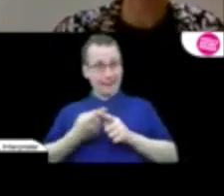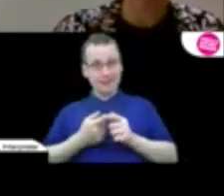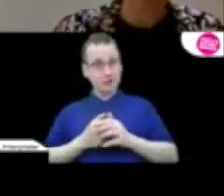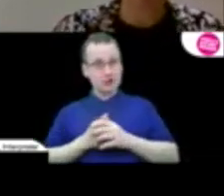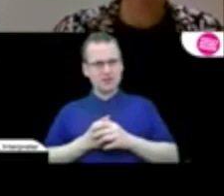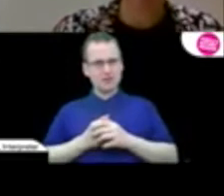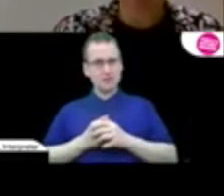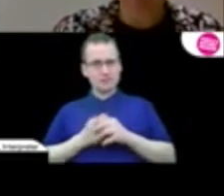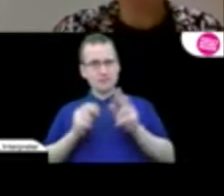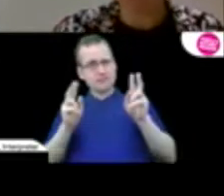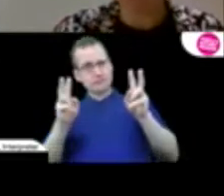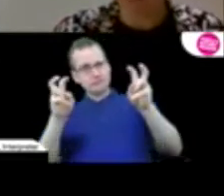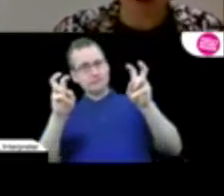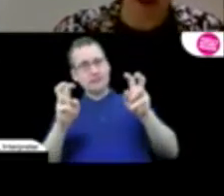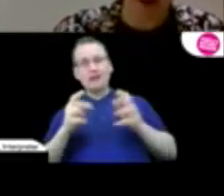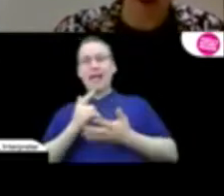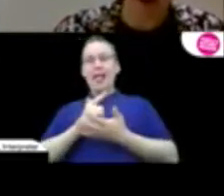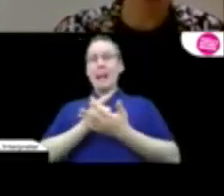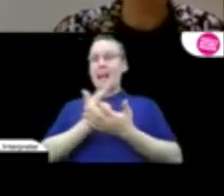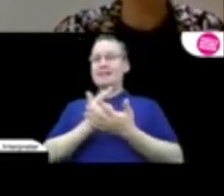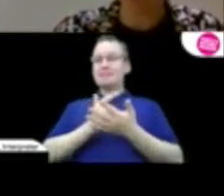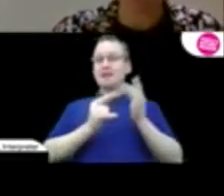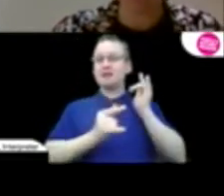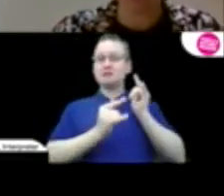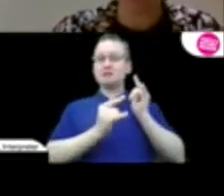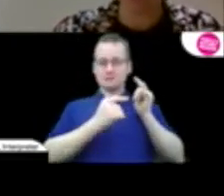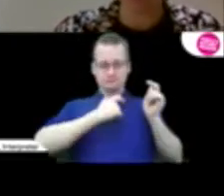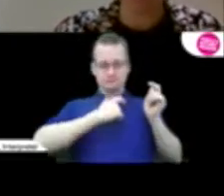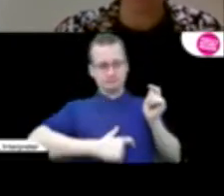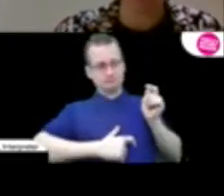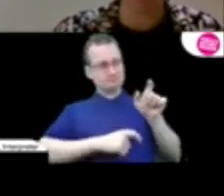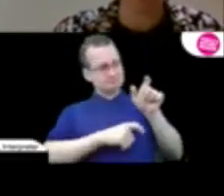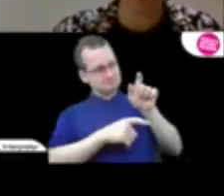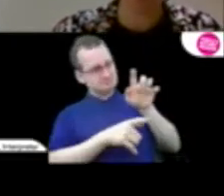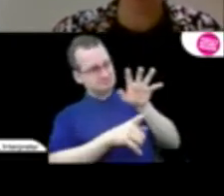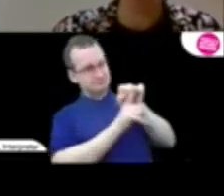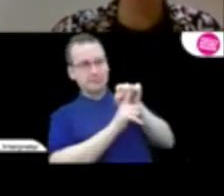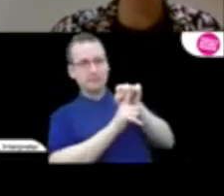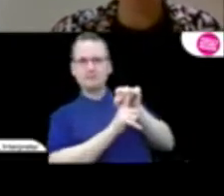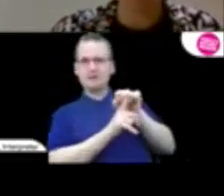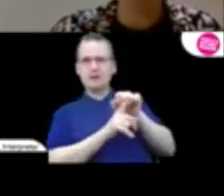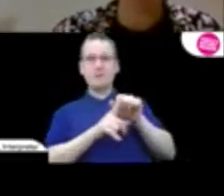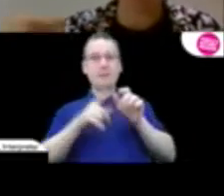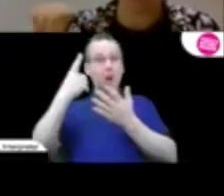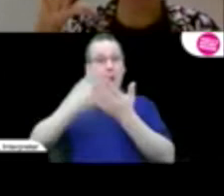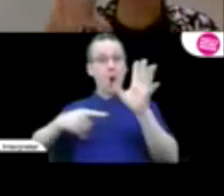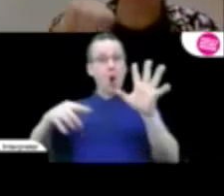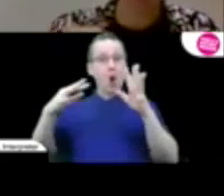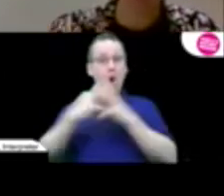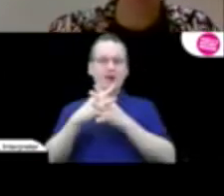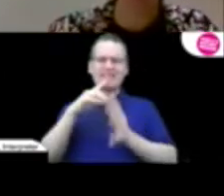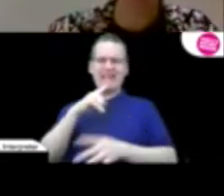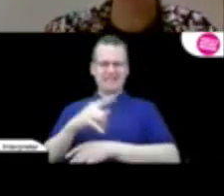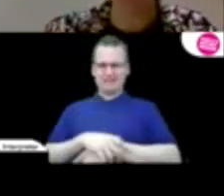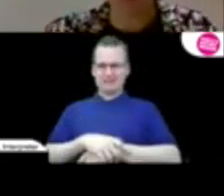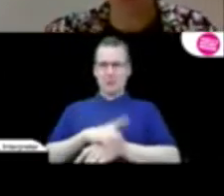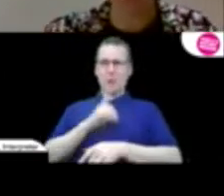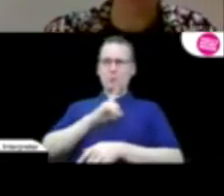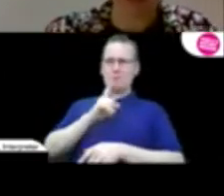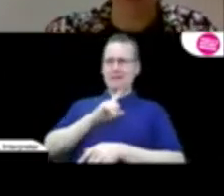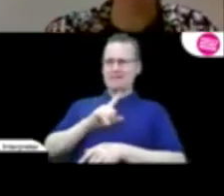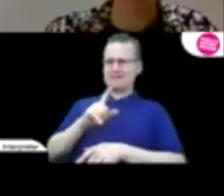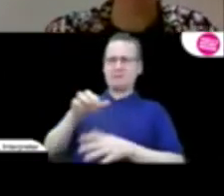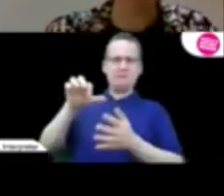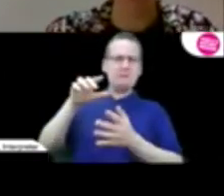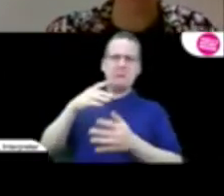Traditionally, lesbian sex has been ignored by the law in Britain. Basically, women were so under the thumb